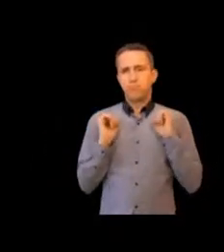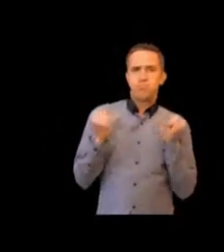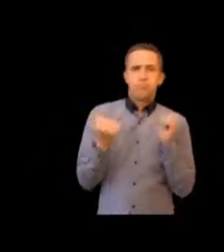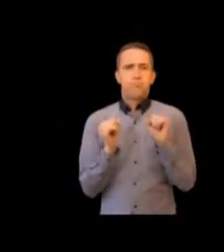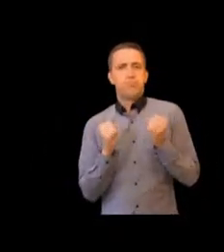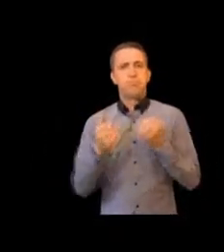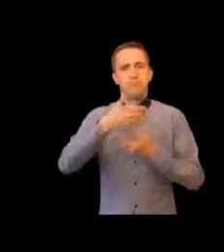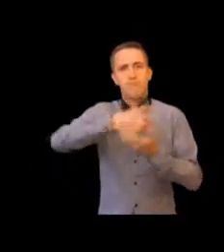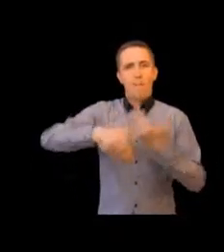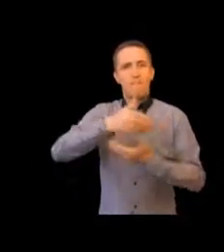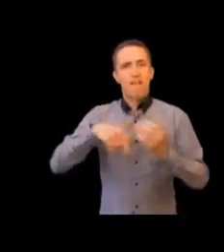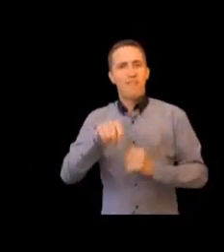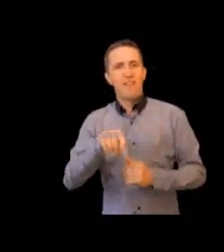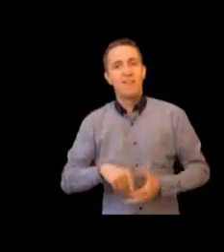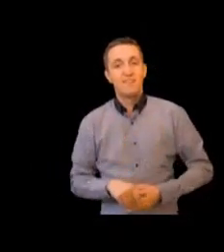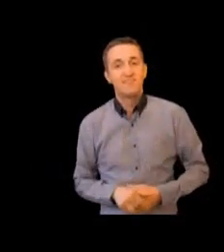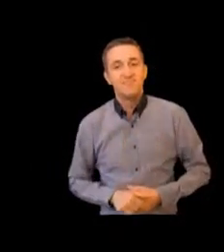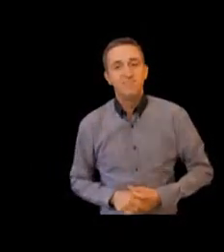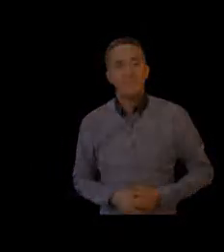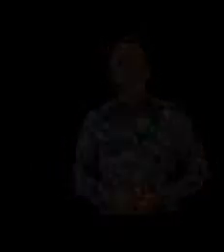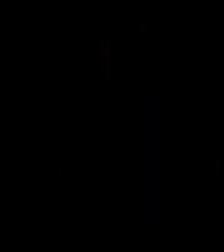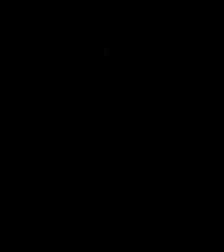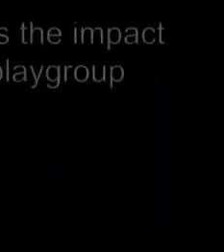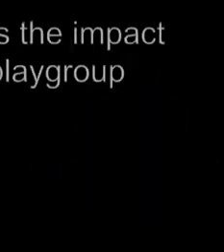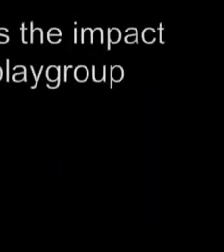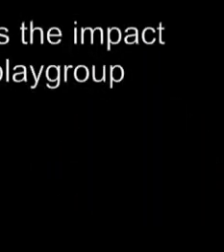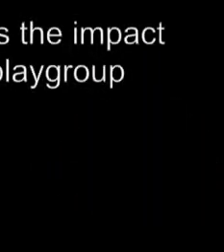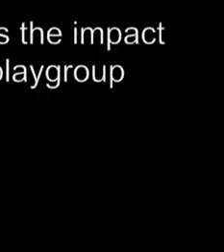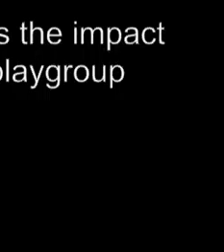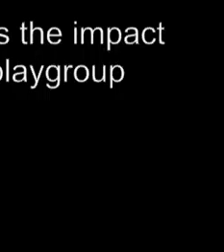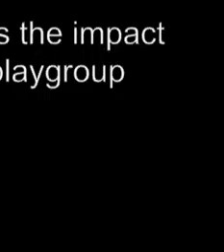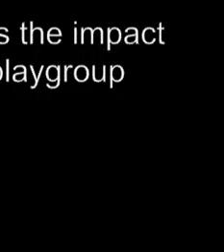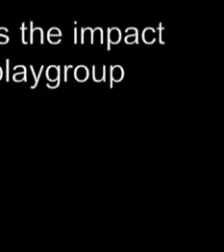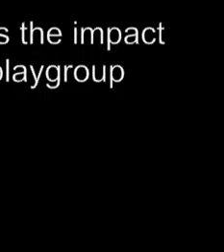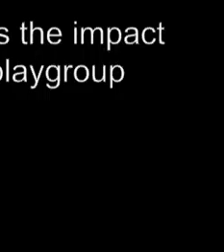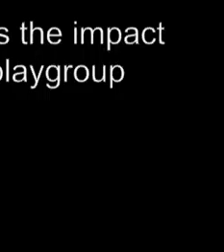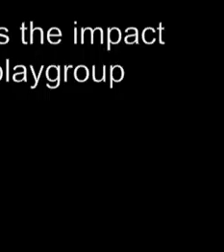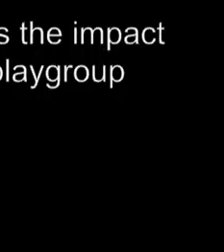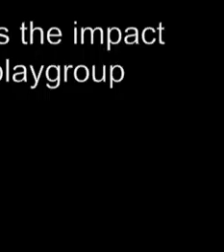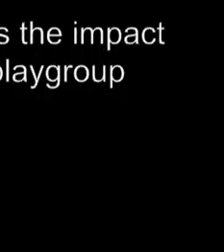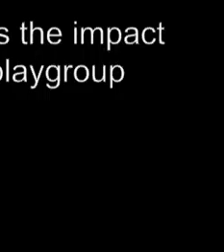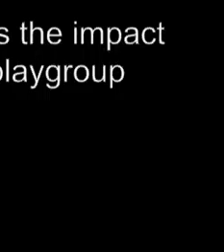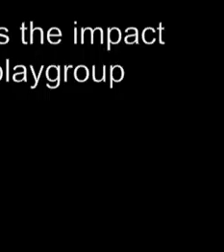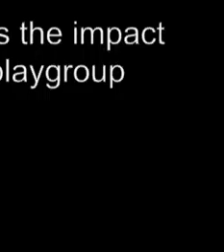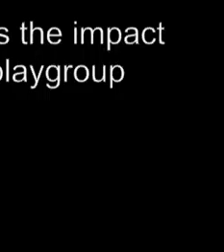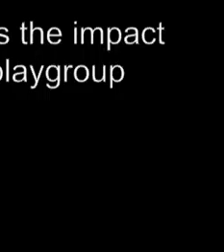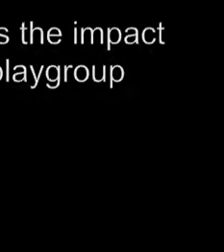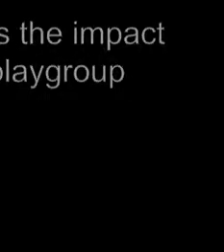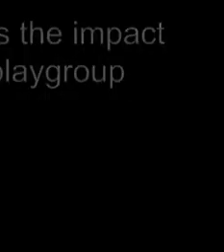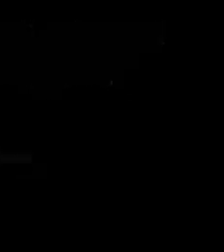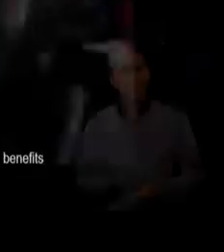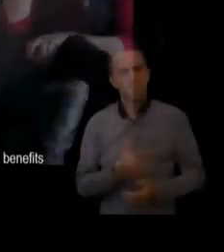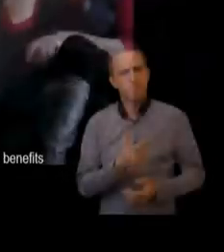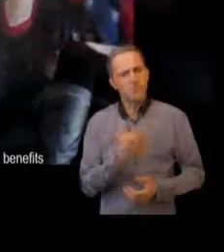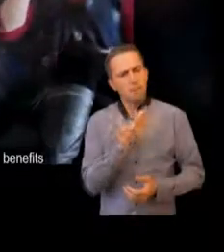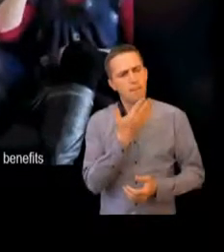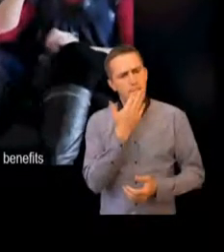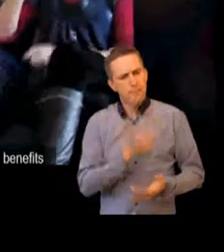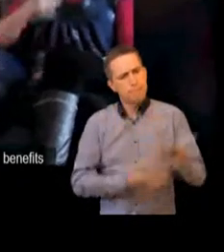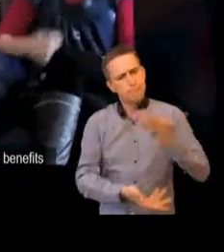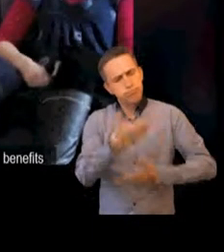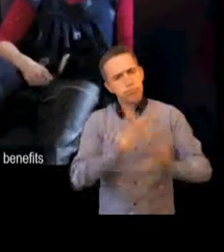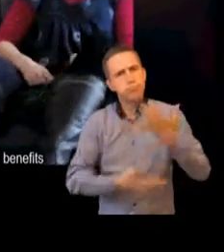need to identify anything specific. In fact, it's funny, it's just finding what works for her, because I was at the class a few weeks ago,